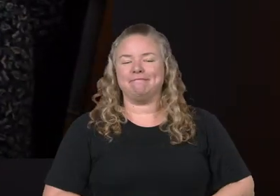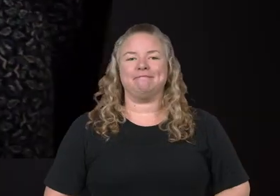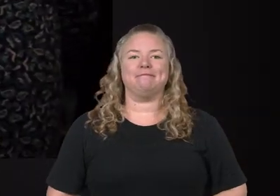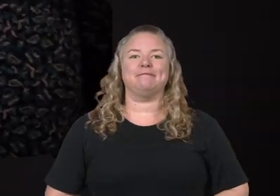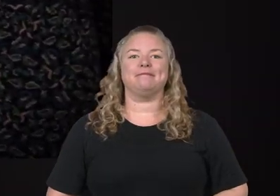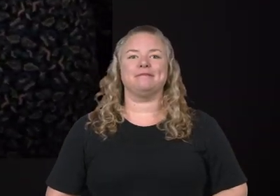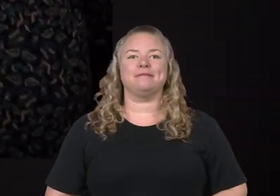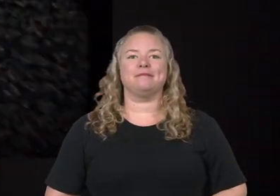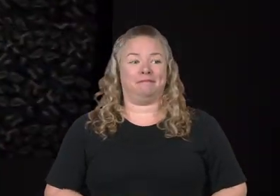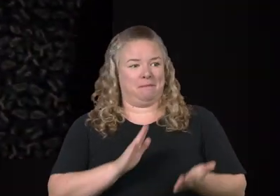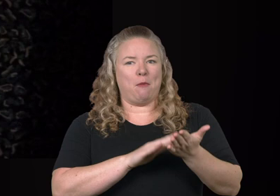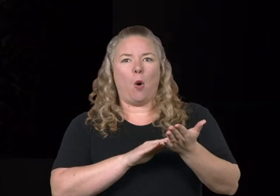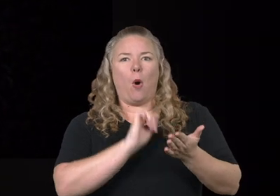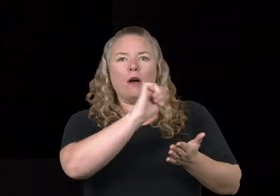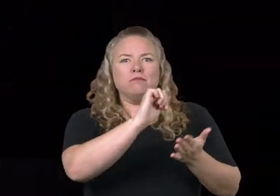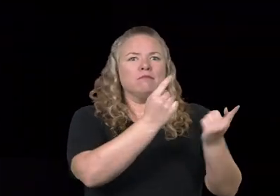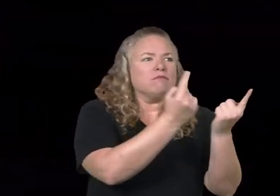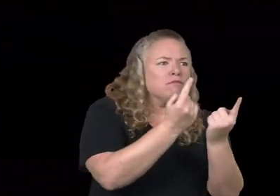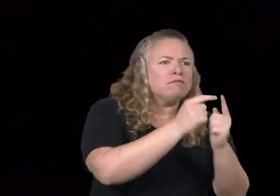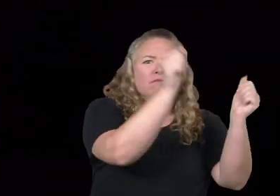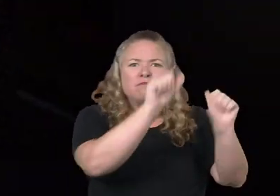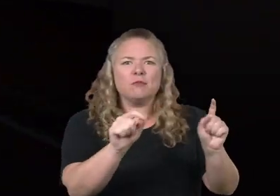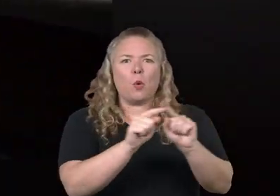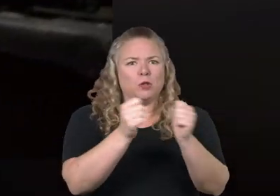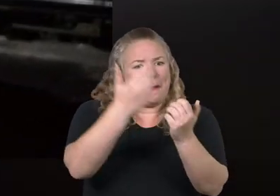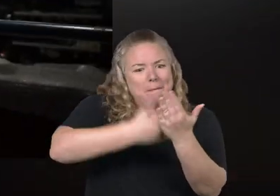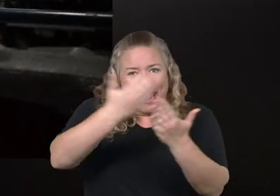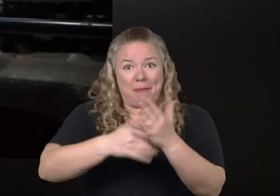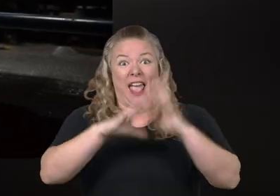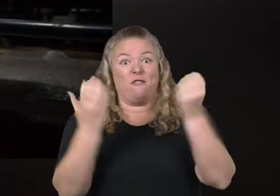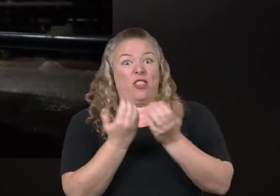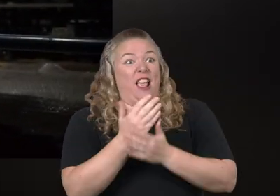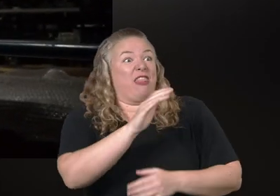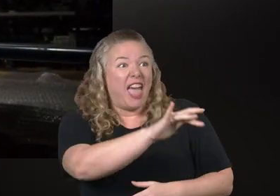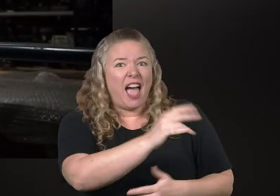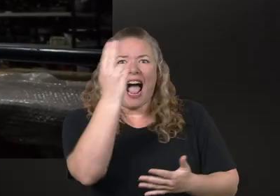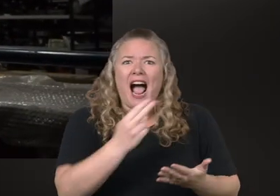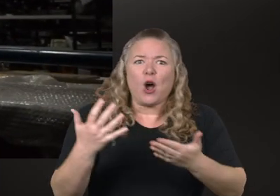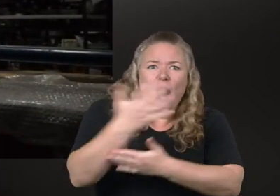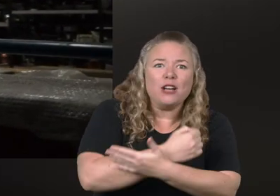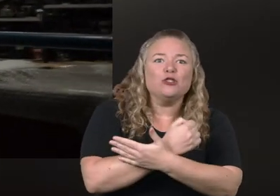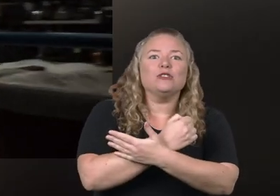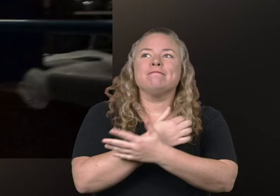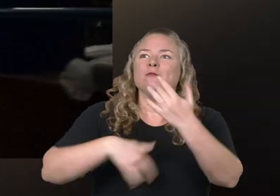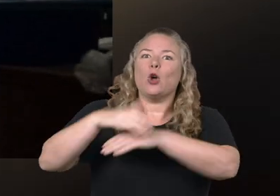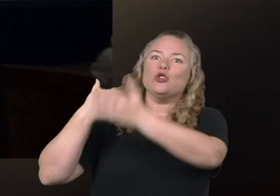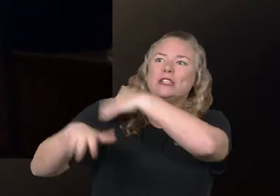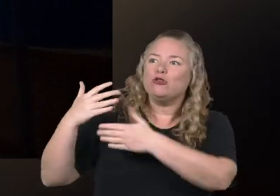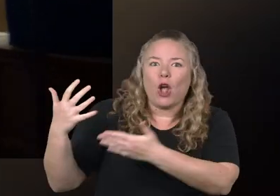work from paper in here as well, but the art collection, and then the social history collection as well.